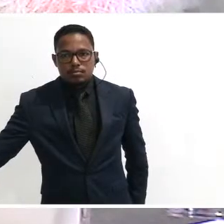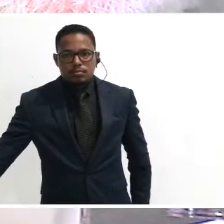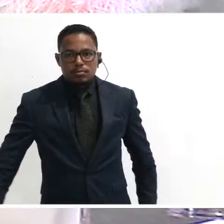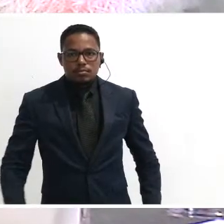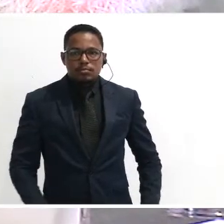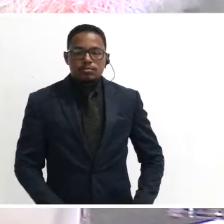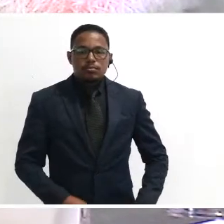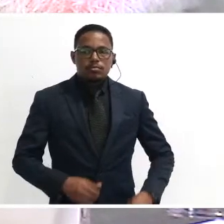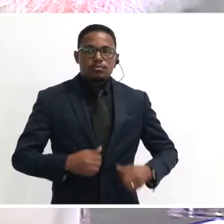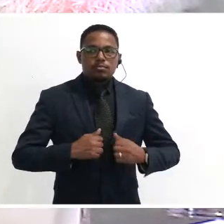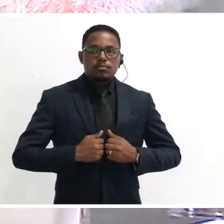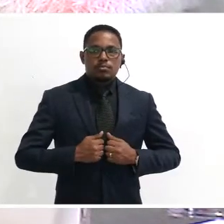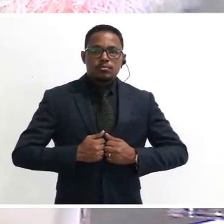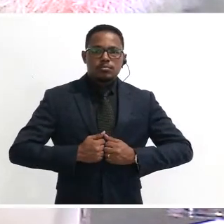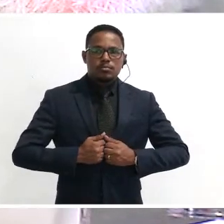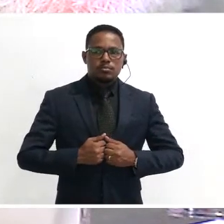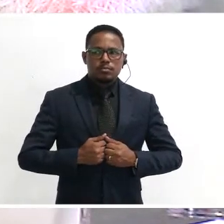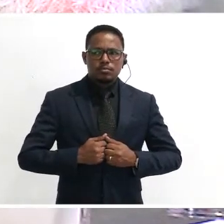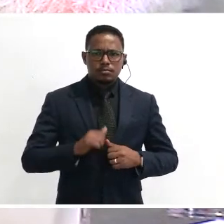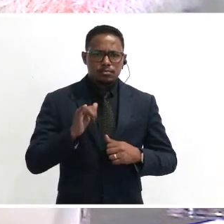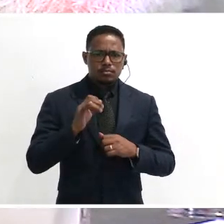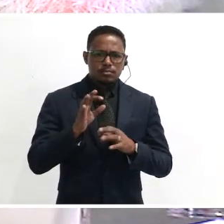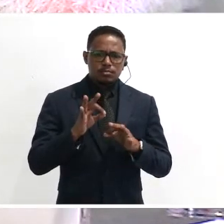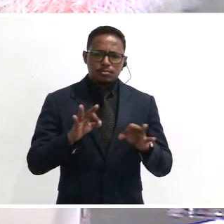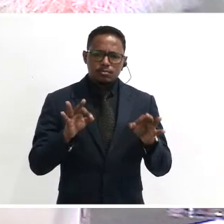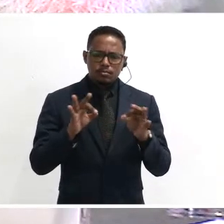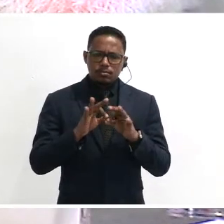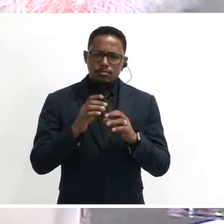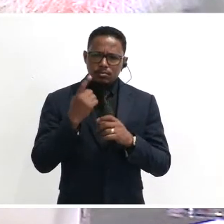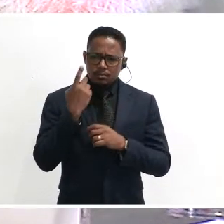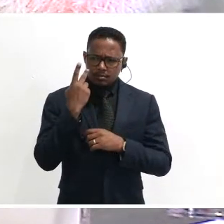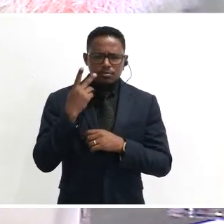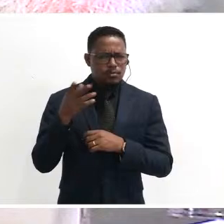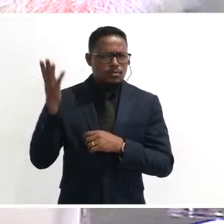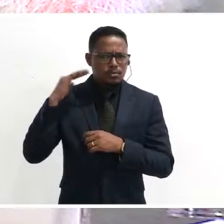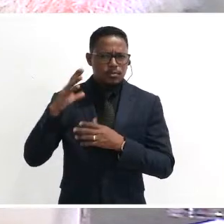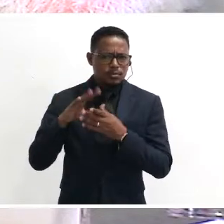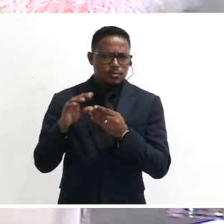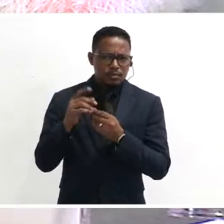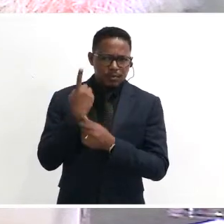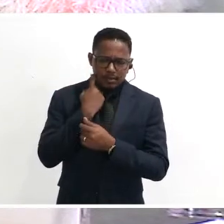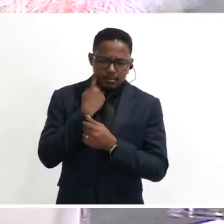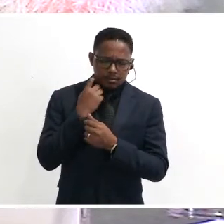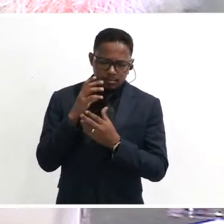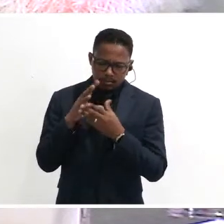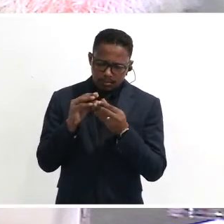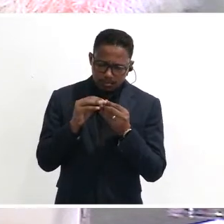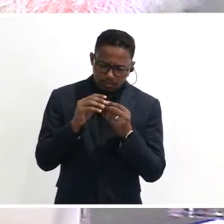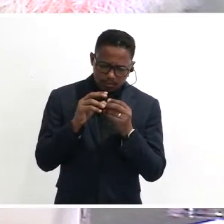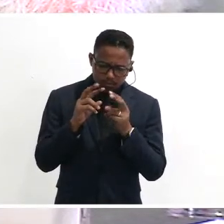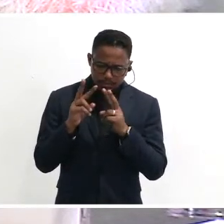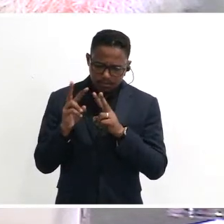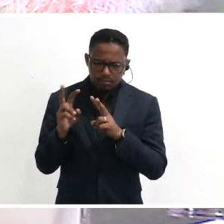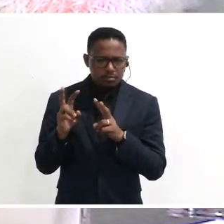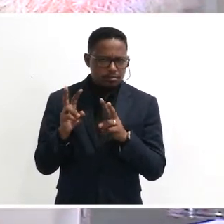This is kind of more of what I was just talking about. So oftentimes a package that